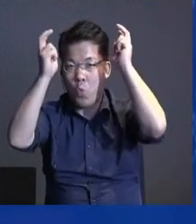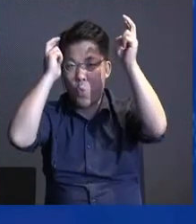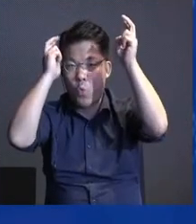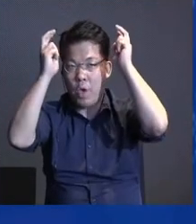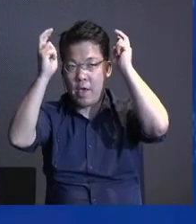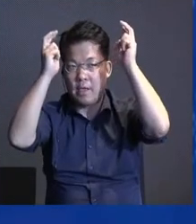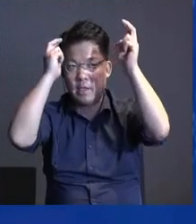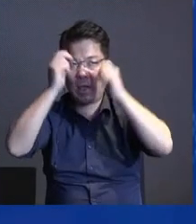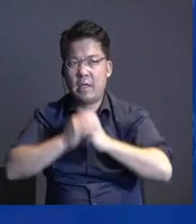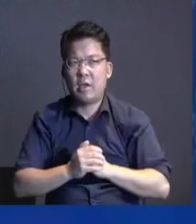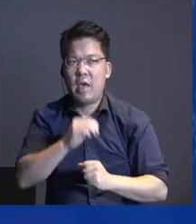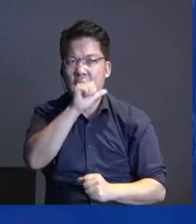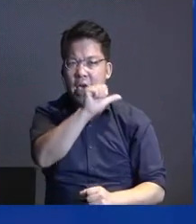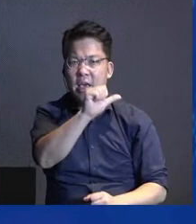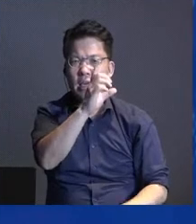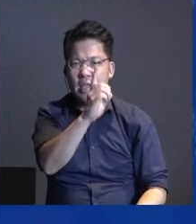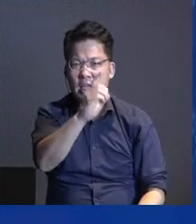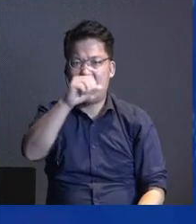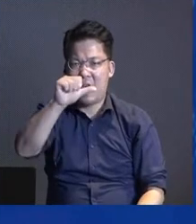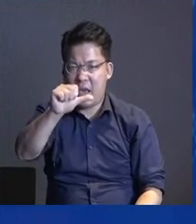for voice of older people.